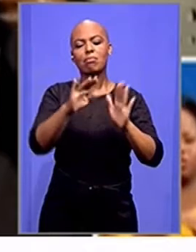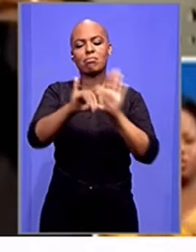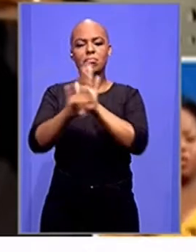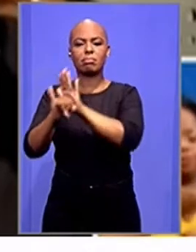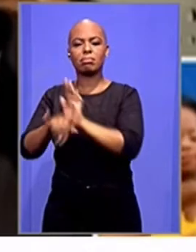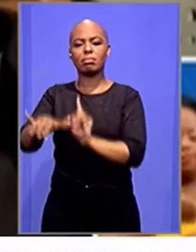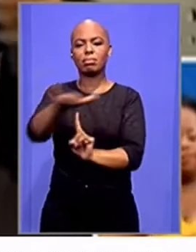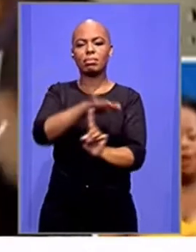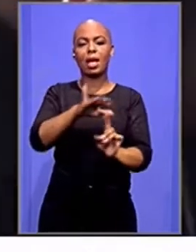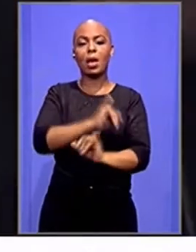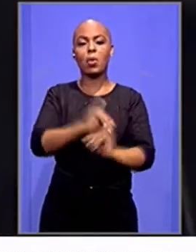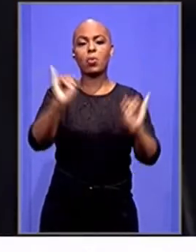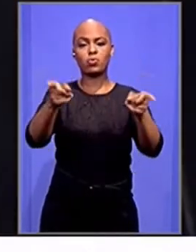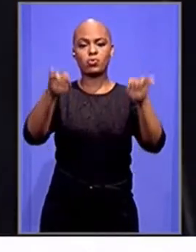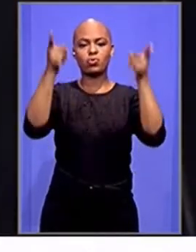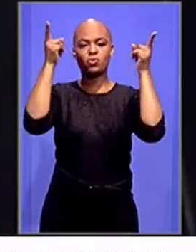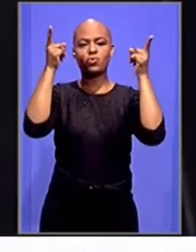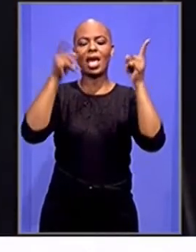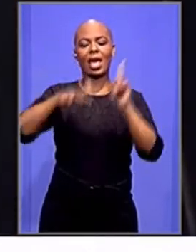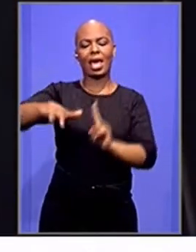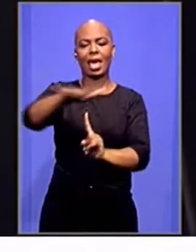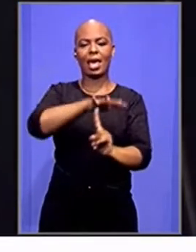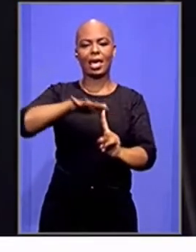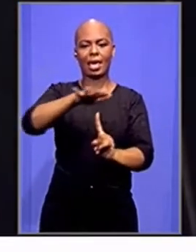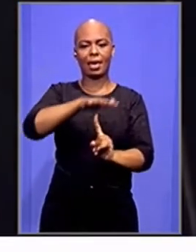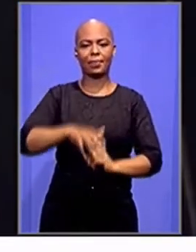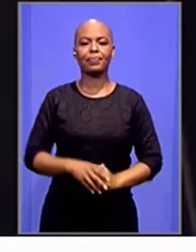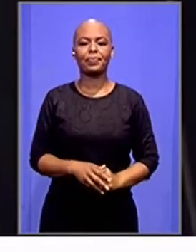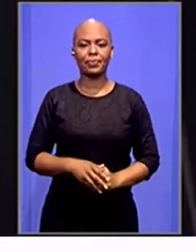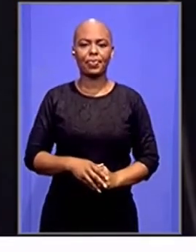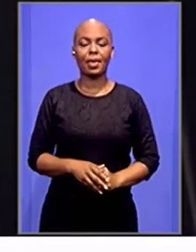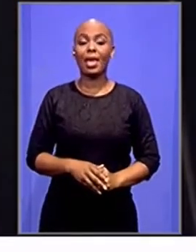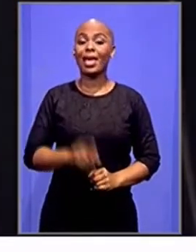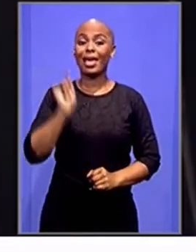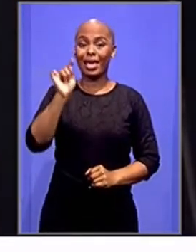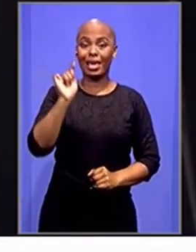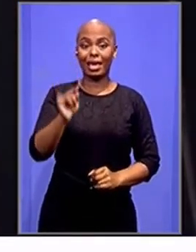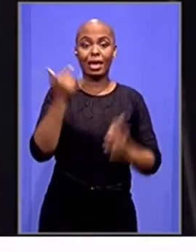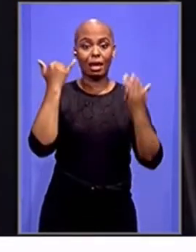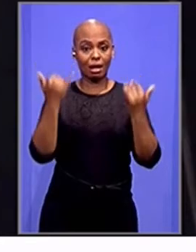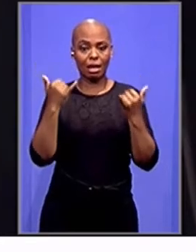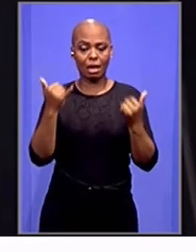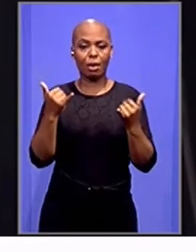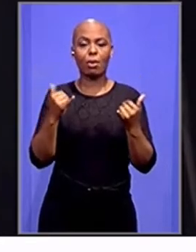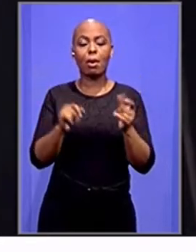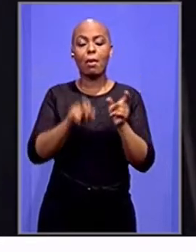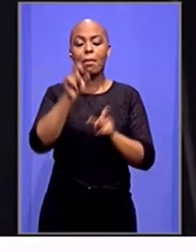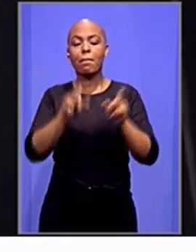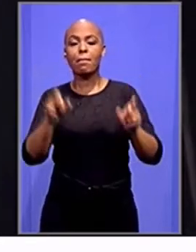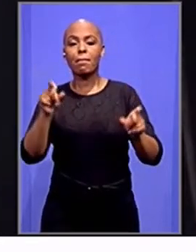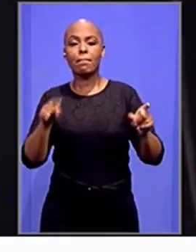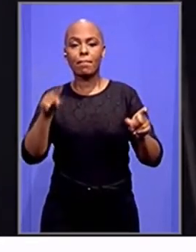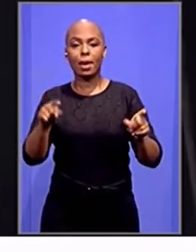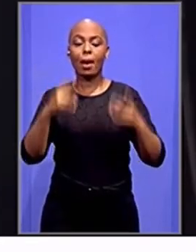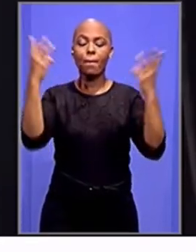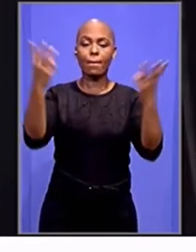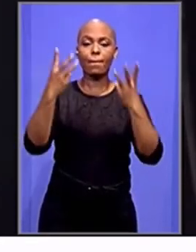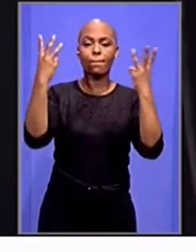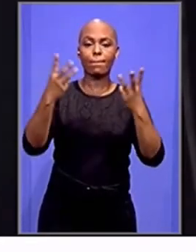the client. You would have listened to Minister Pele on the fact that intelligence was